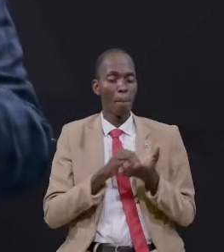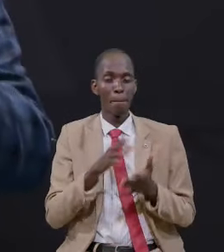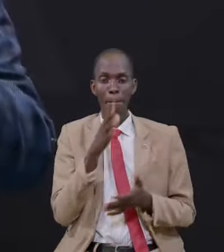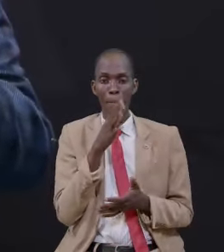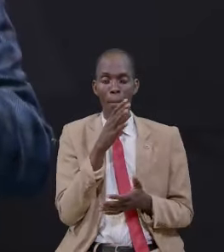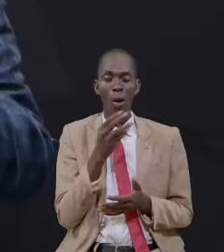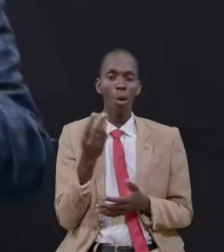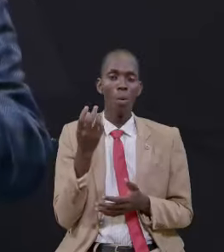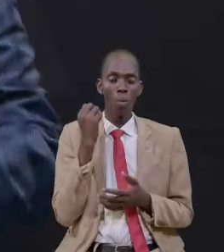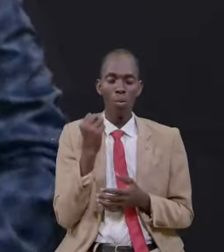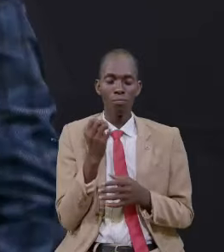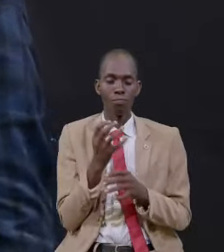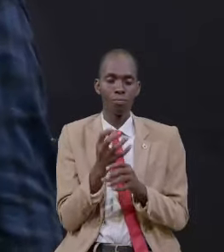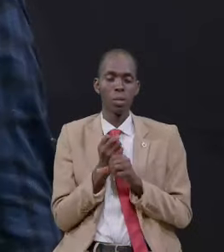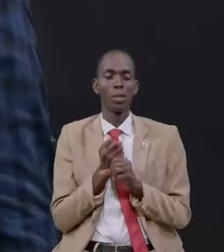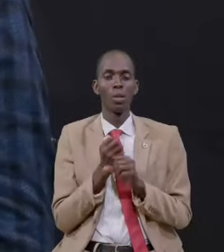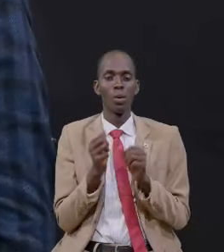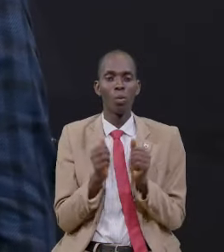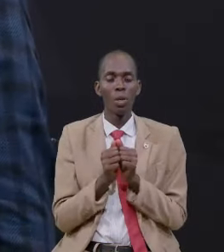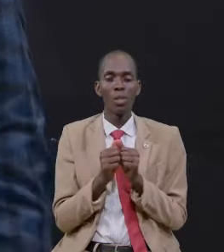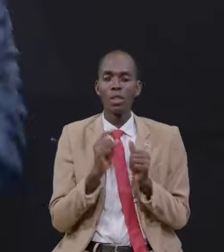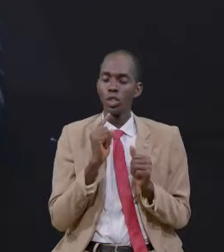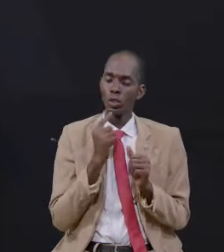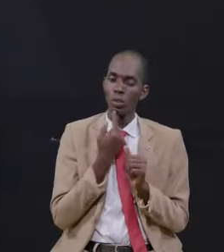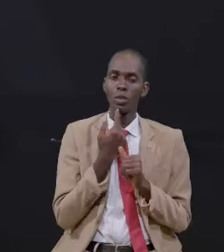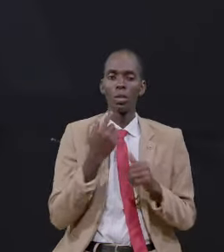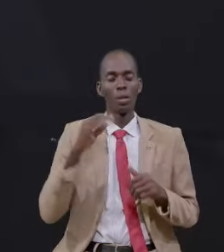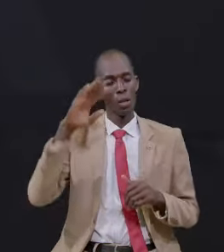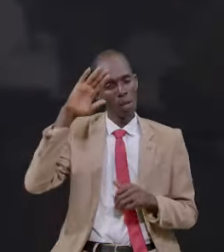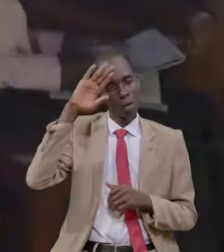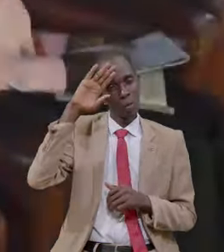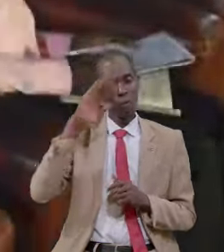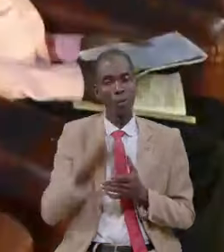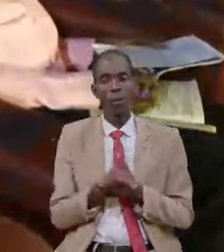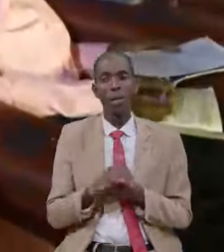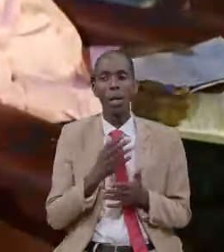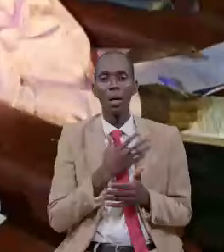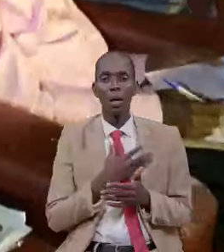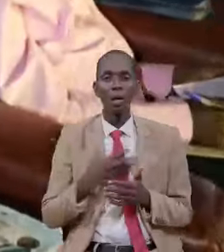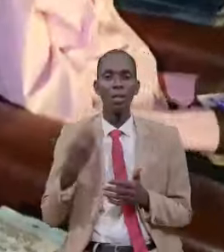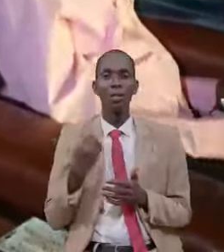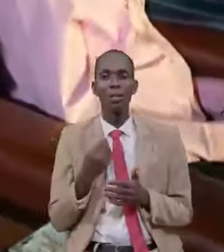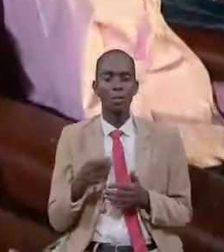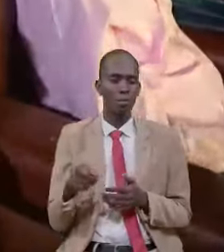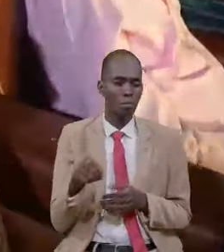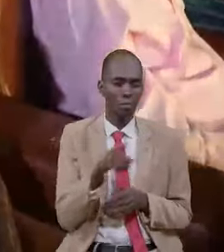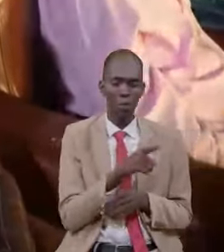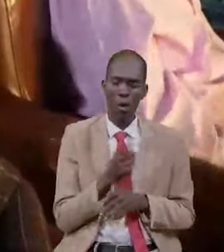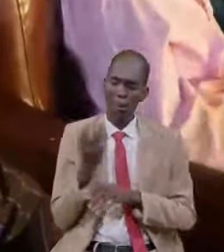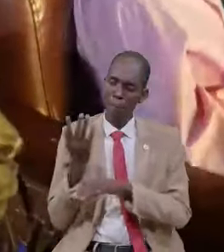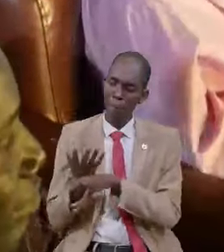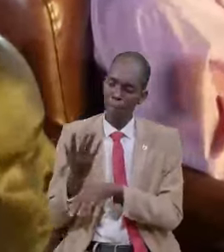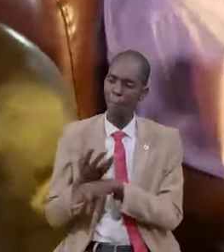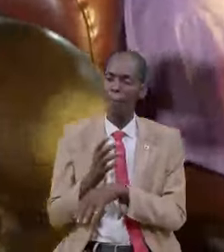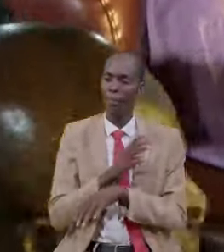with a great fever, and they besought him for